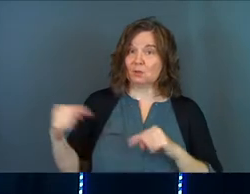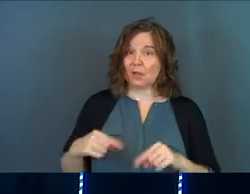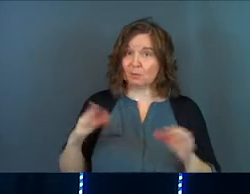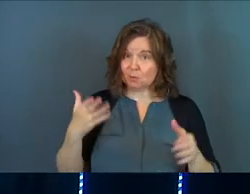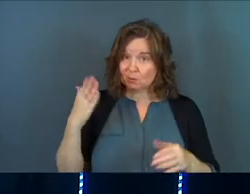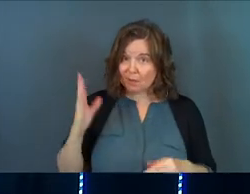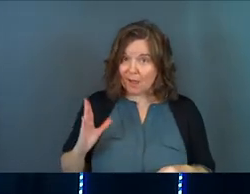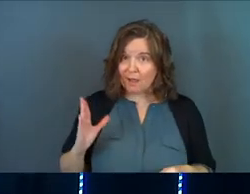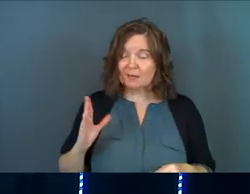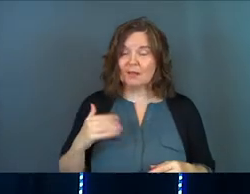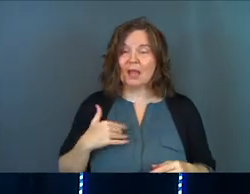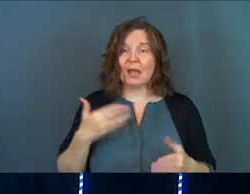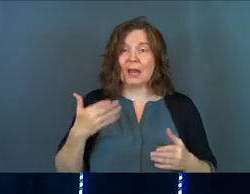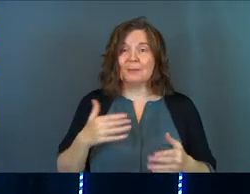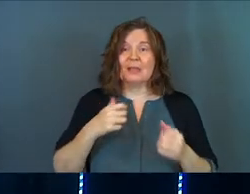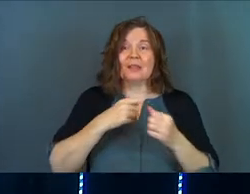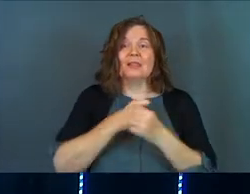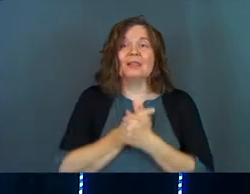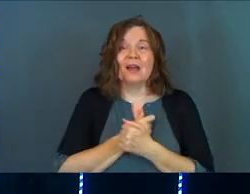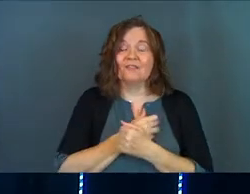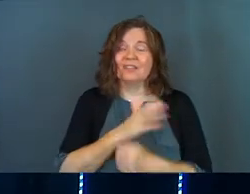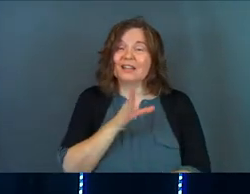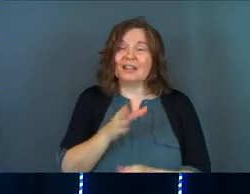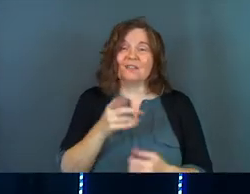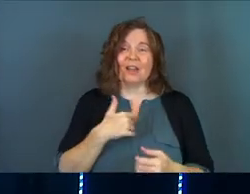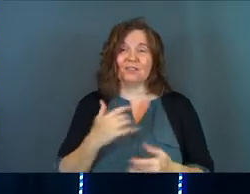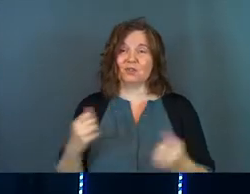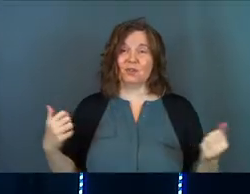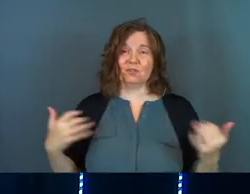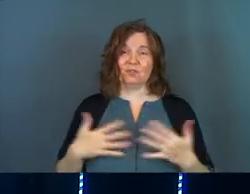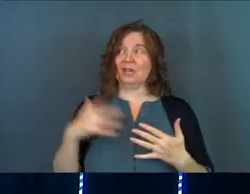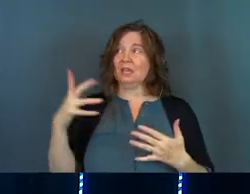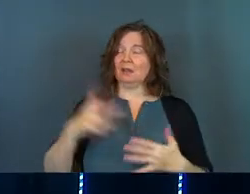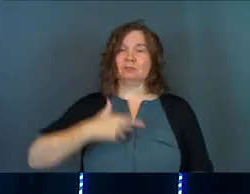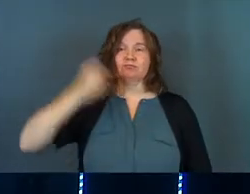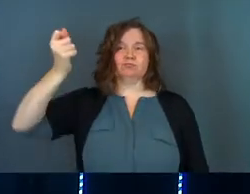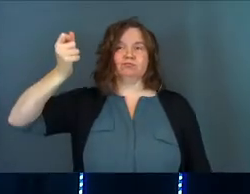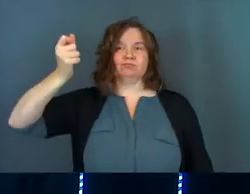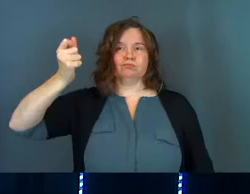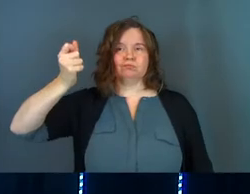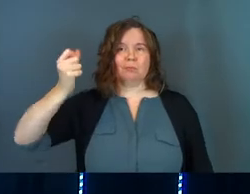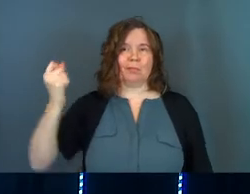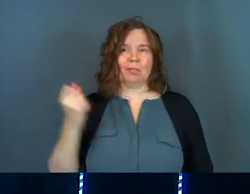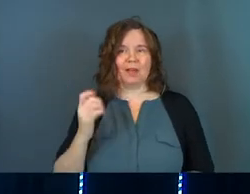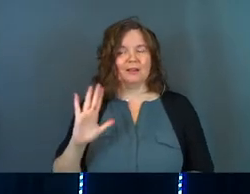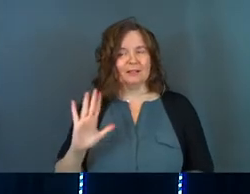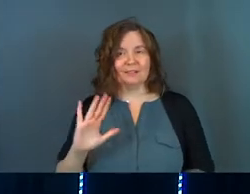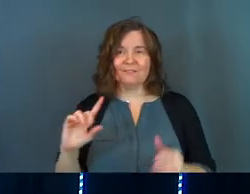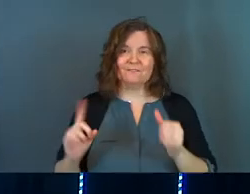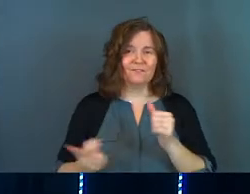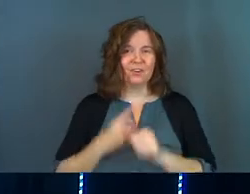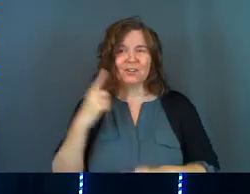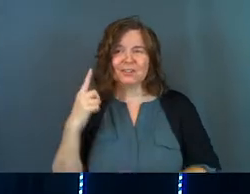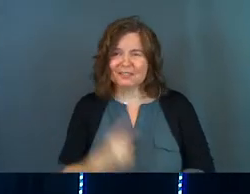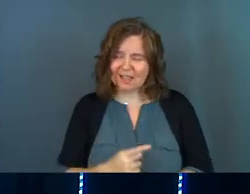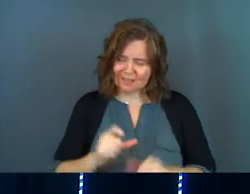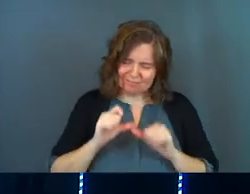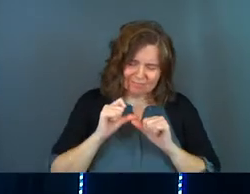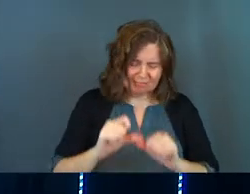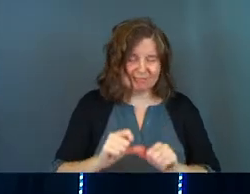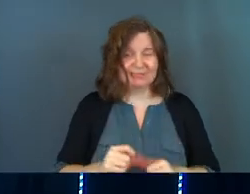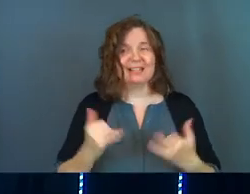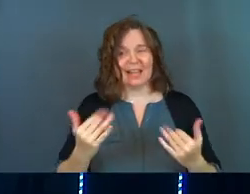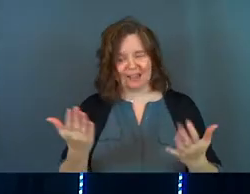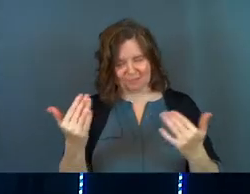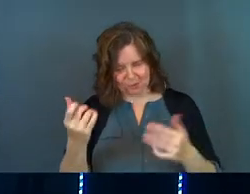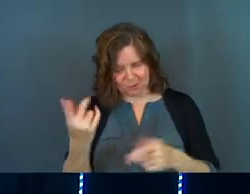come to God and be loved and never have to fear that he'll take his love away? Day one. Amen. Amen. Now